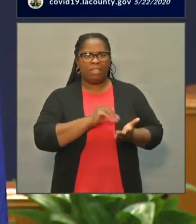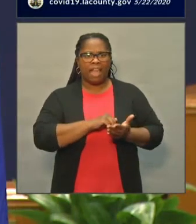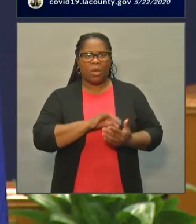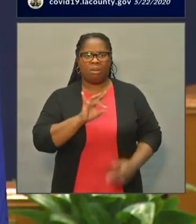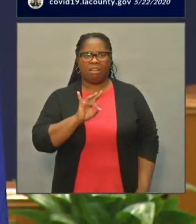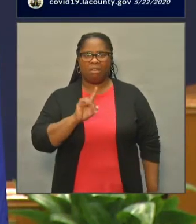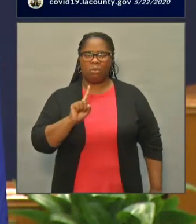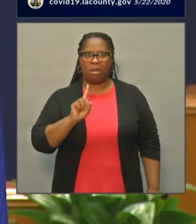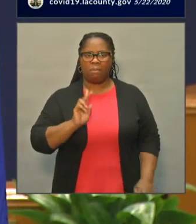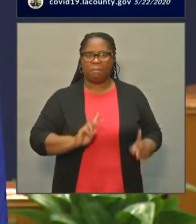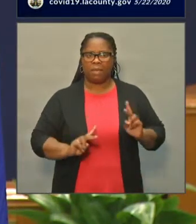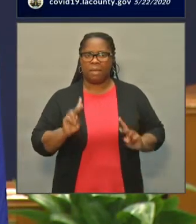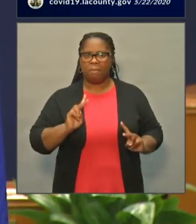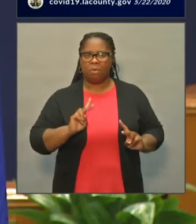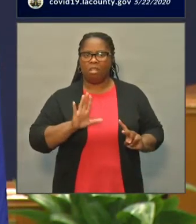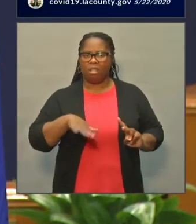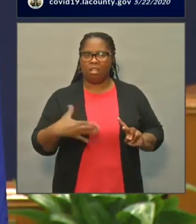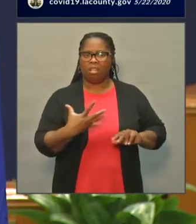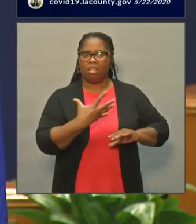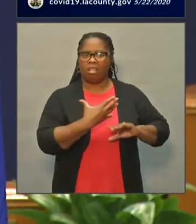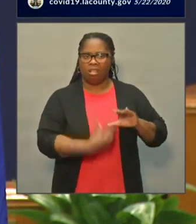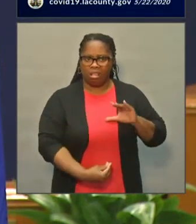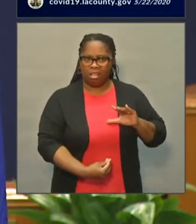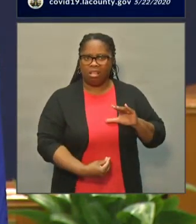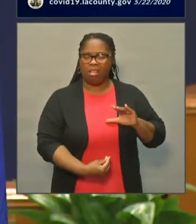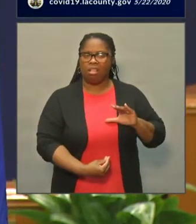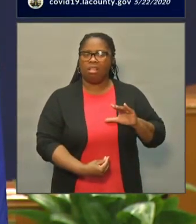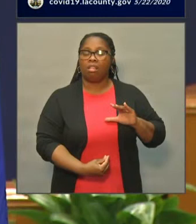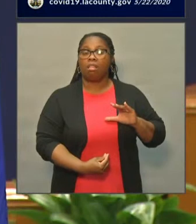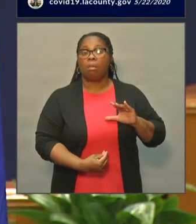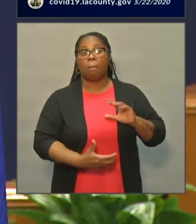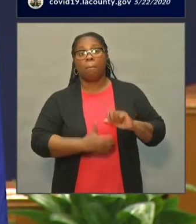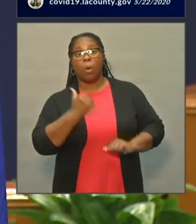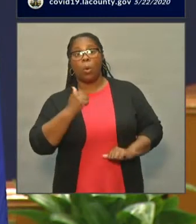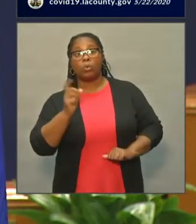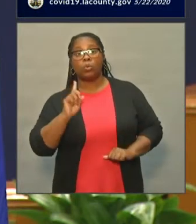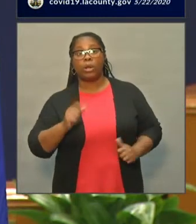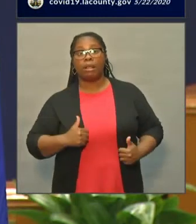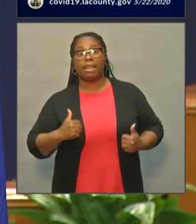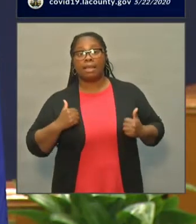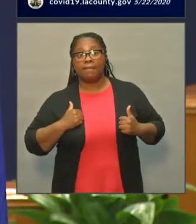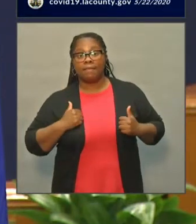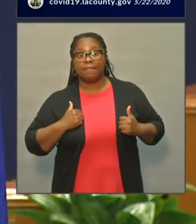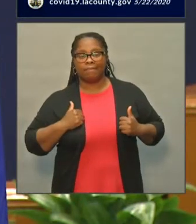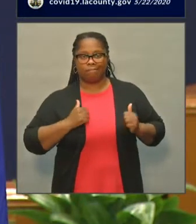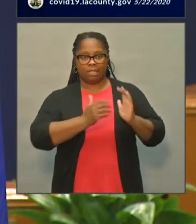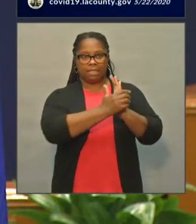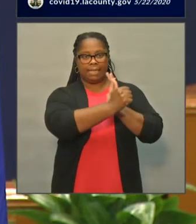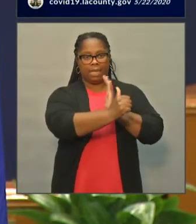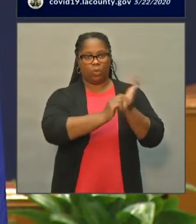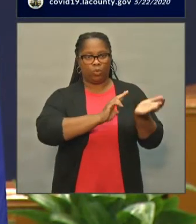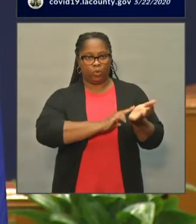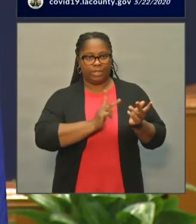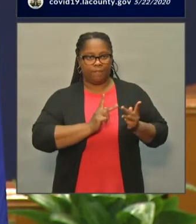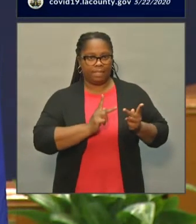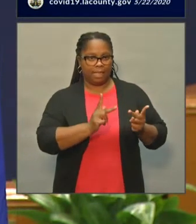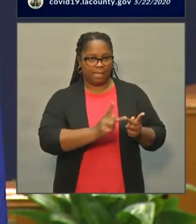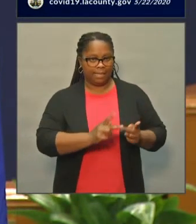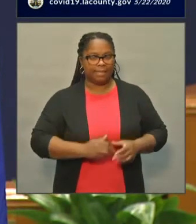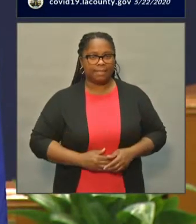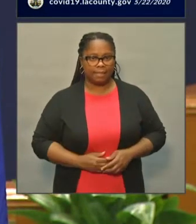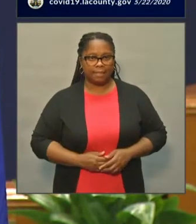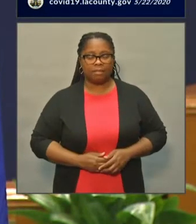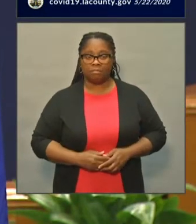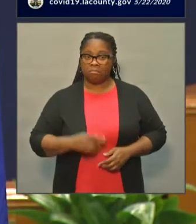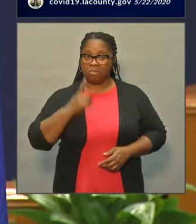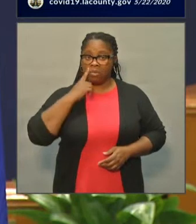1,081 people have passed away. Primarily, these are people who have resided in our skilled nursing facilities. And